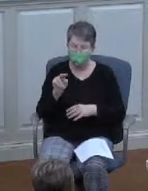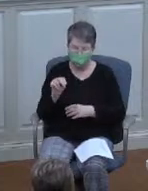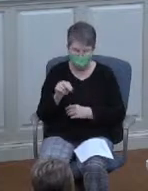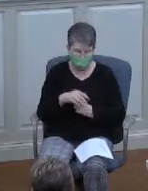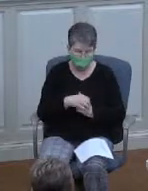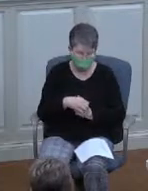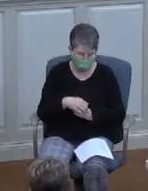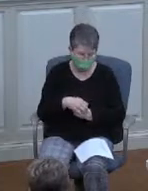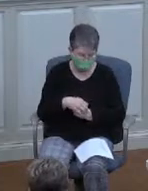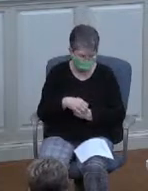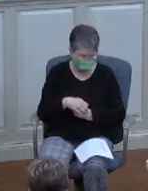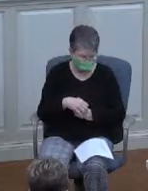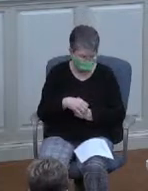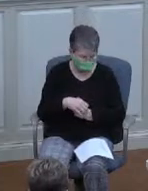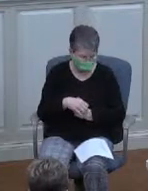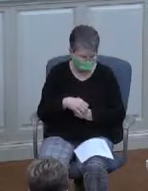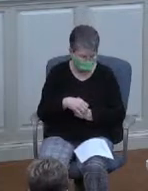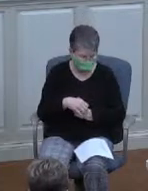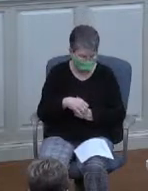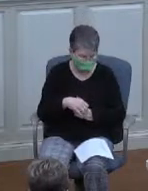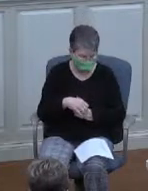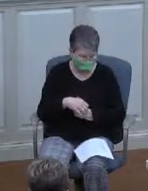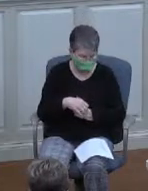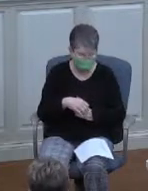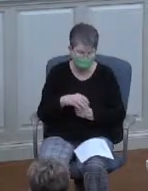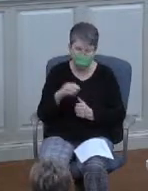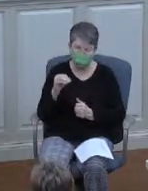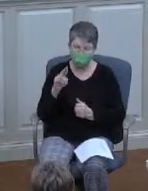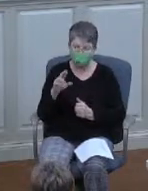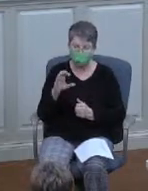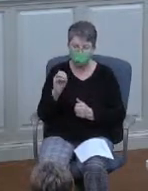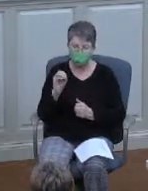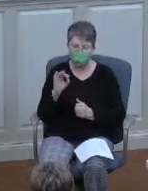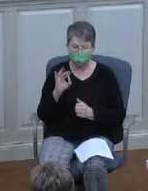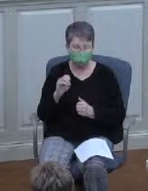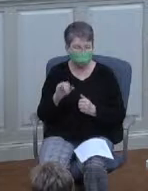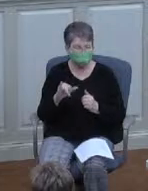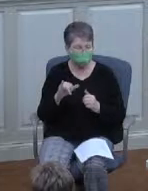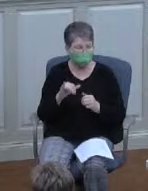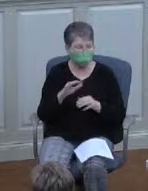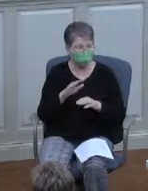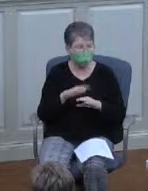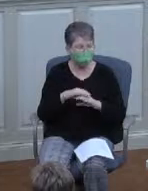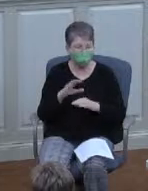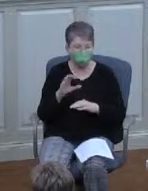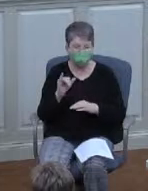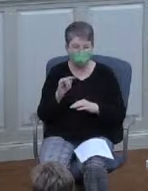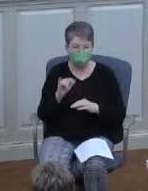Yeah. Good question. And Mr. Coffey, on the city hall traffic,